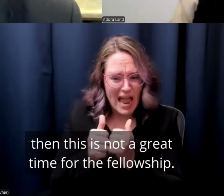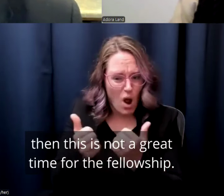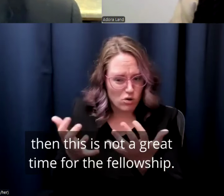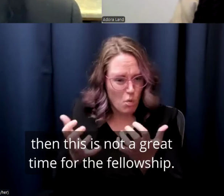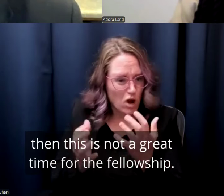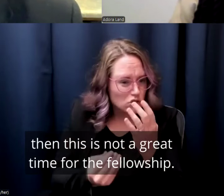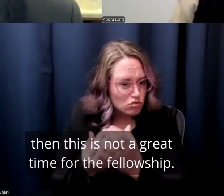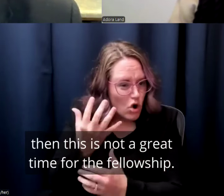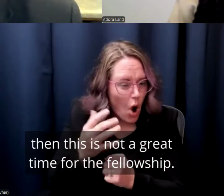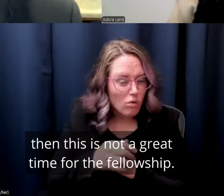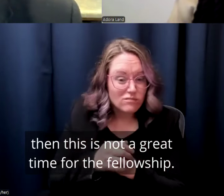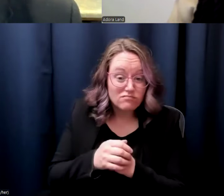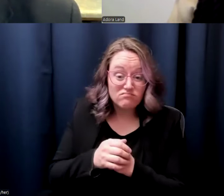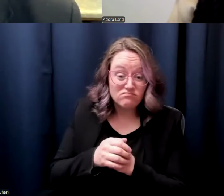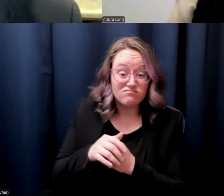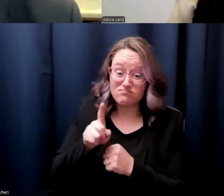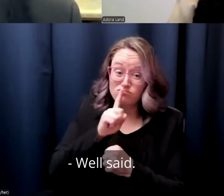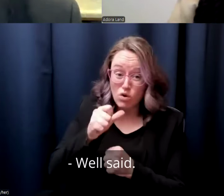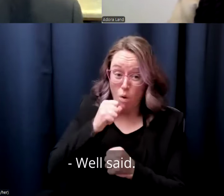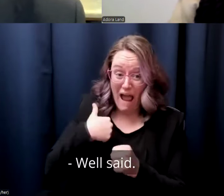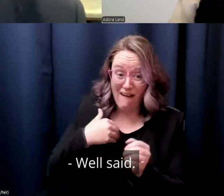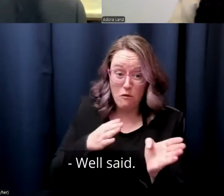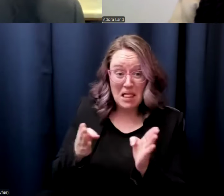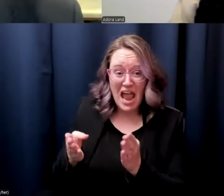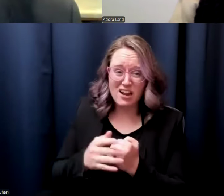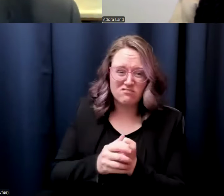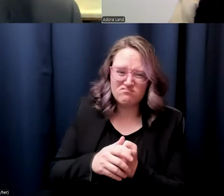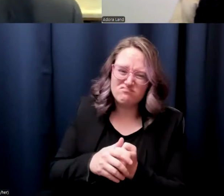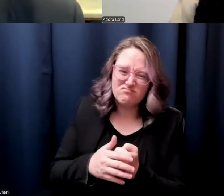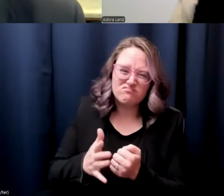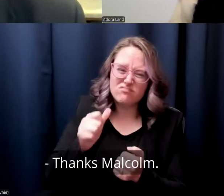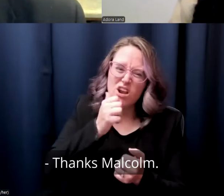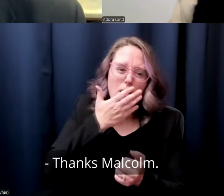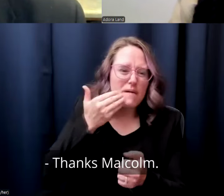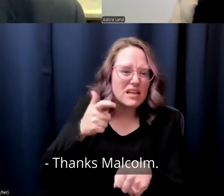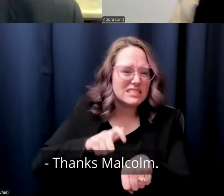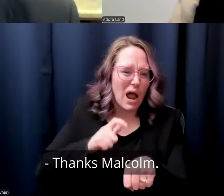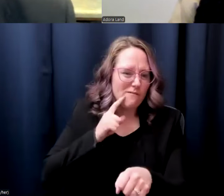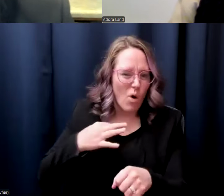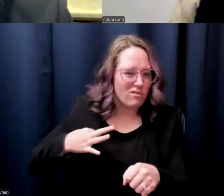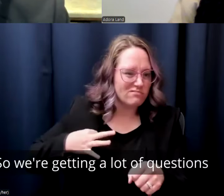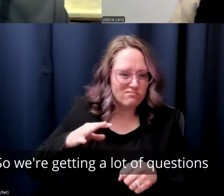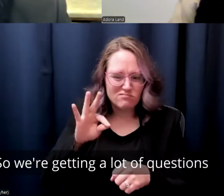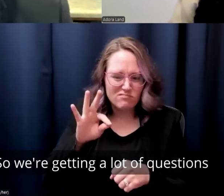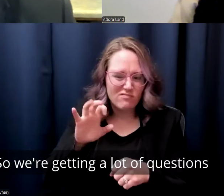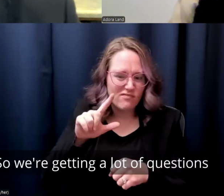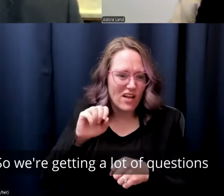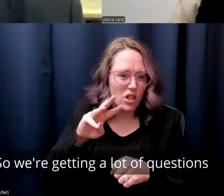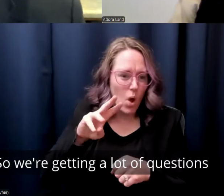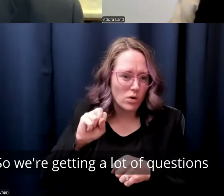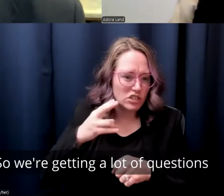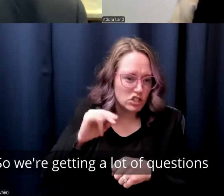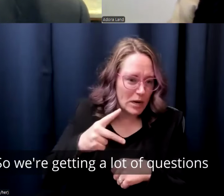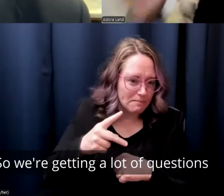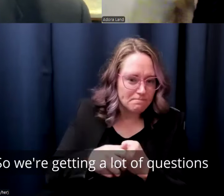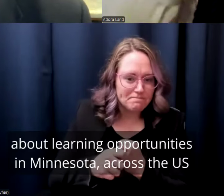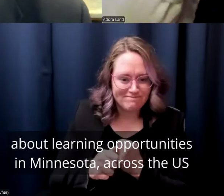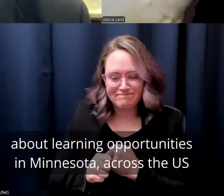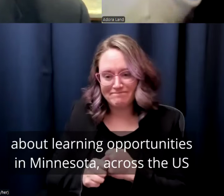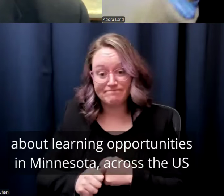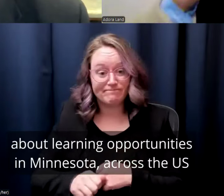not a great time for the fellowship. Well said. Thanks, Malcolm. So we're getting a lot of